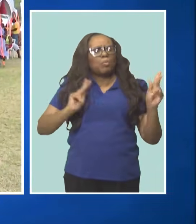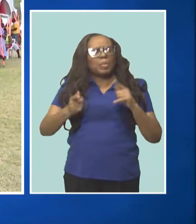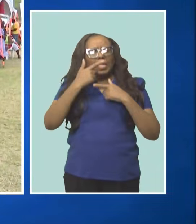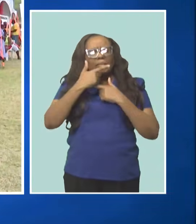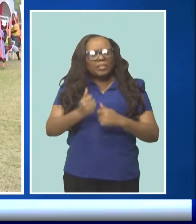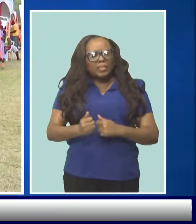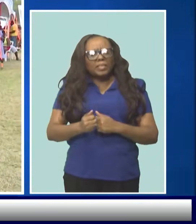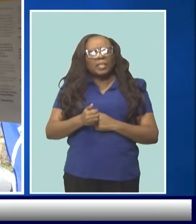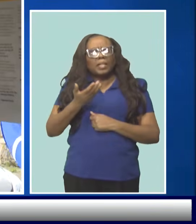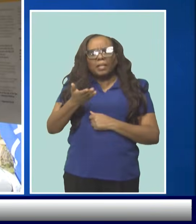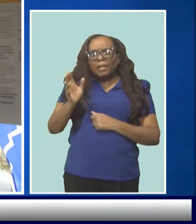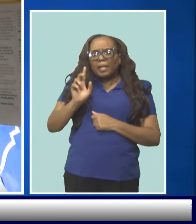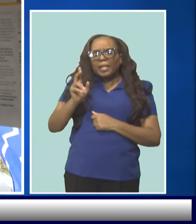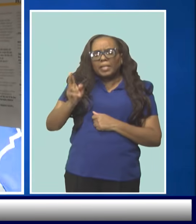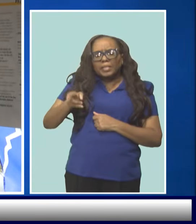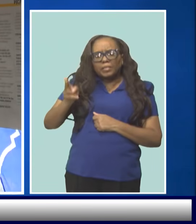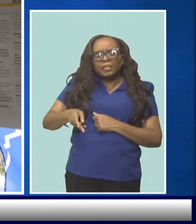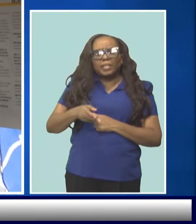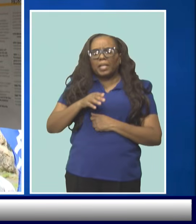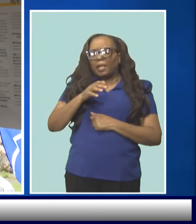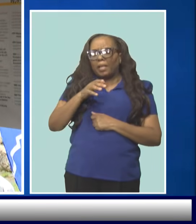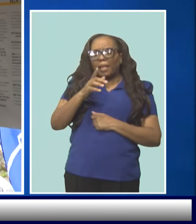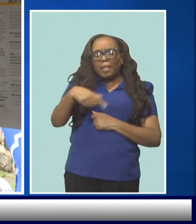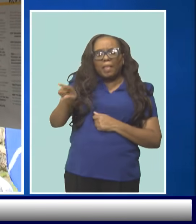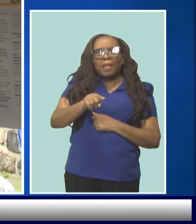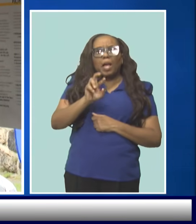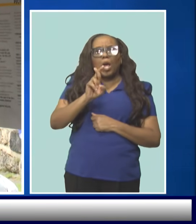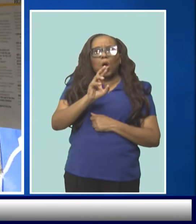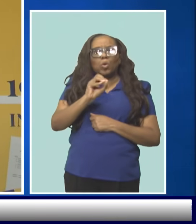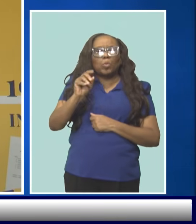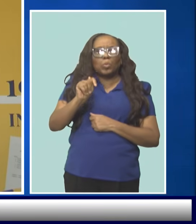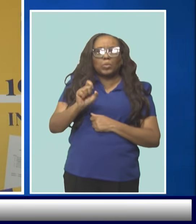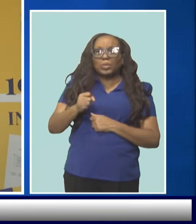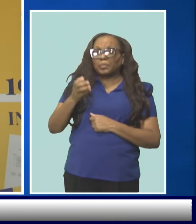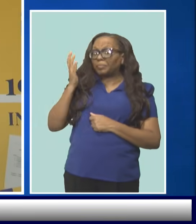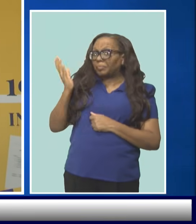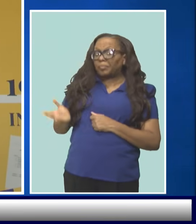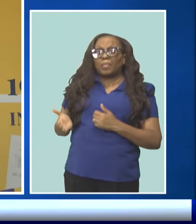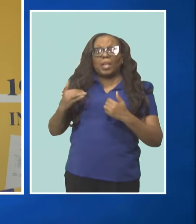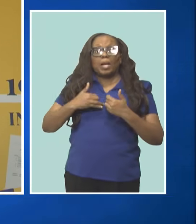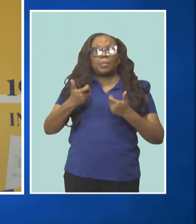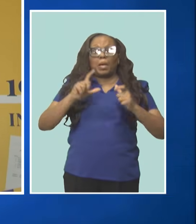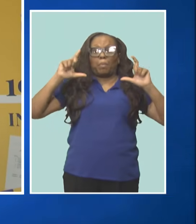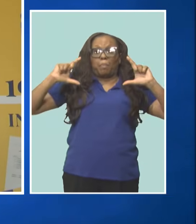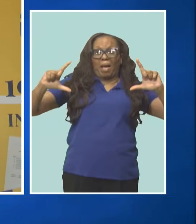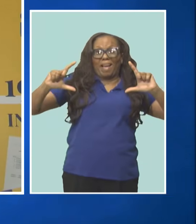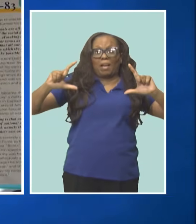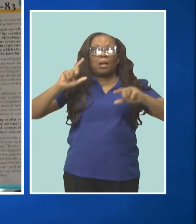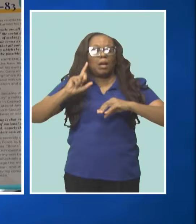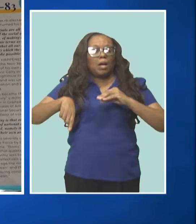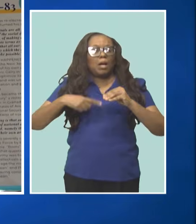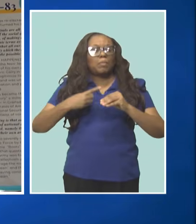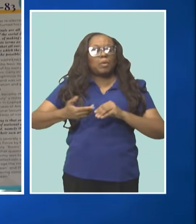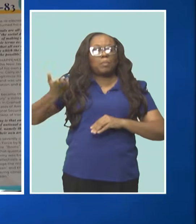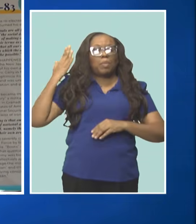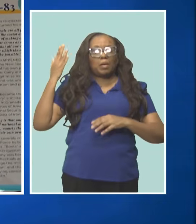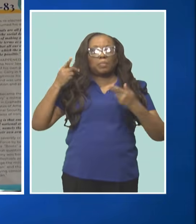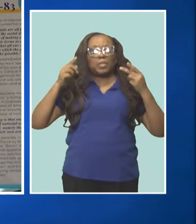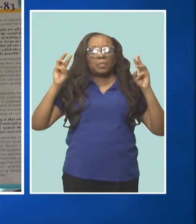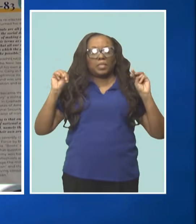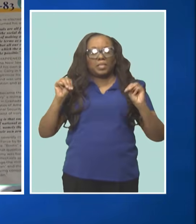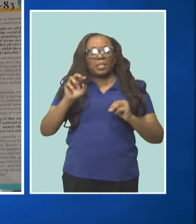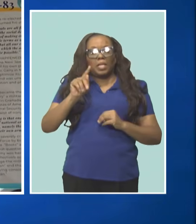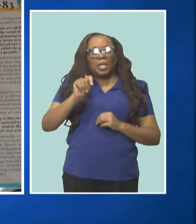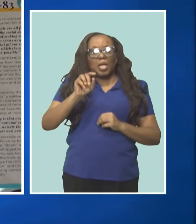Harvest Market, there was an exhibition to honor late Prime Minister JMGM Tom Adams. It was organized by the Archive Department, which has